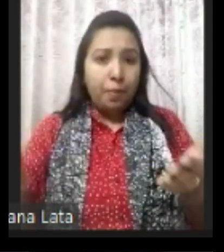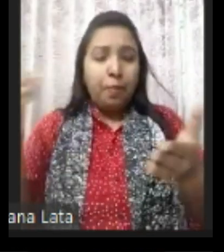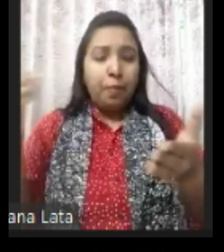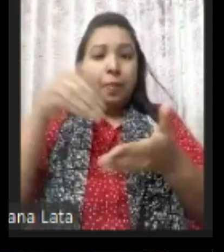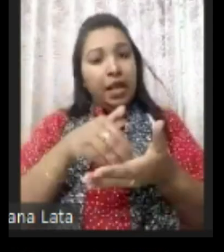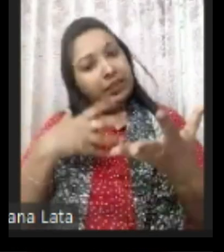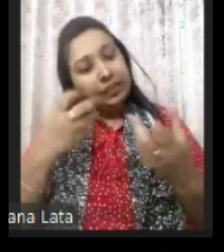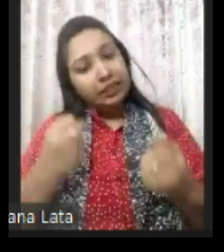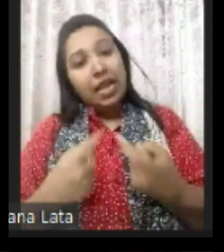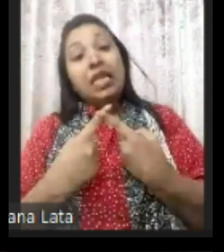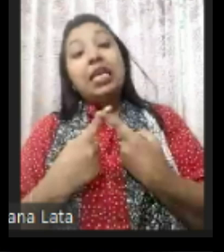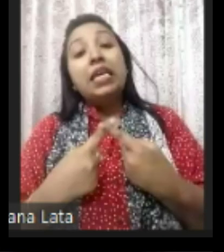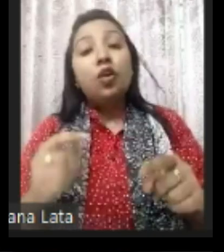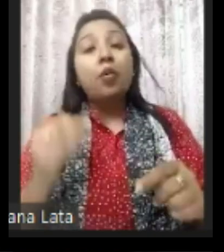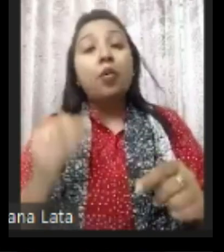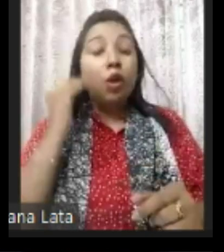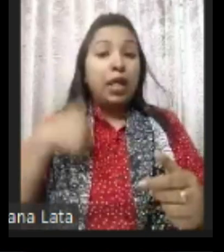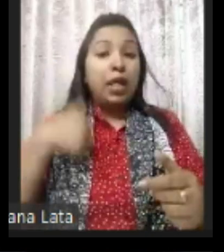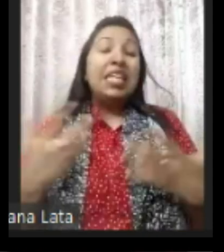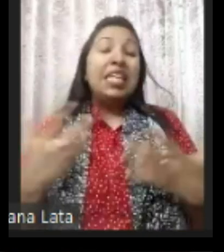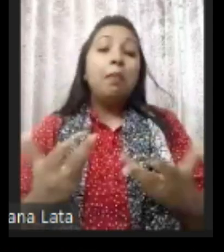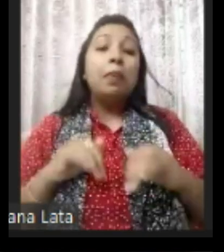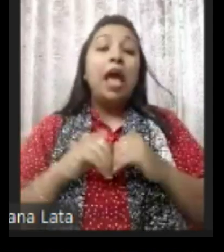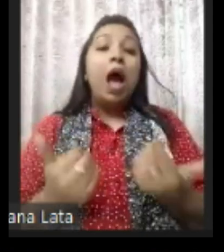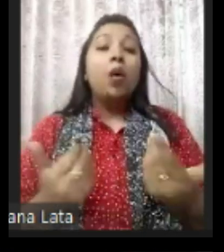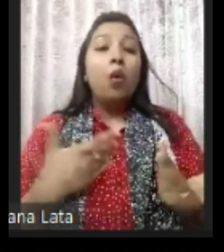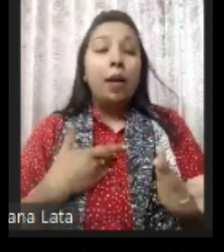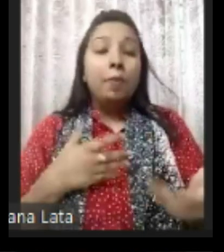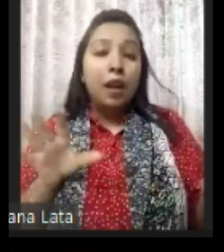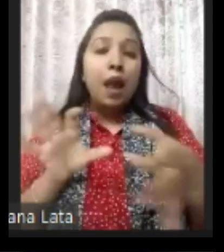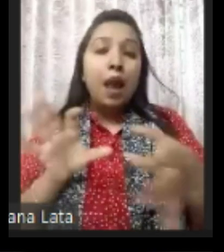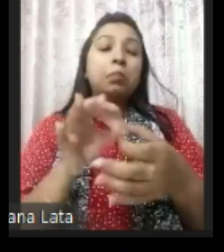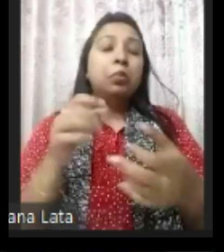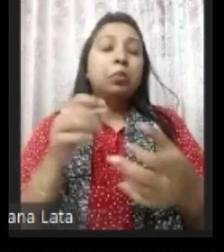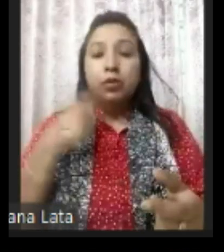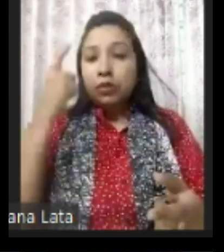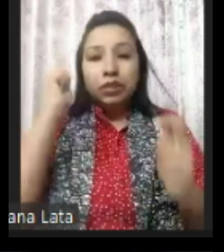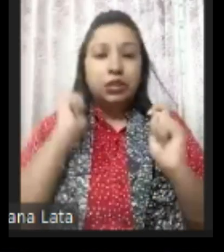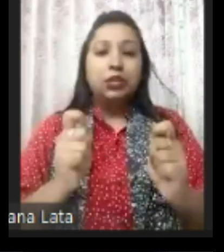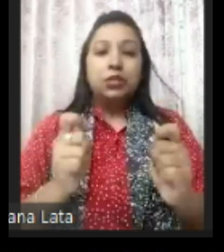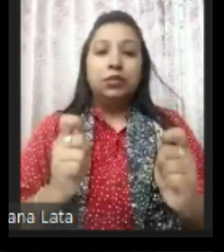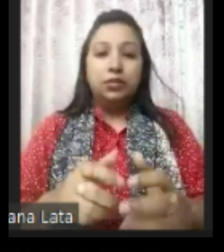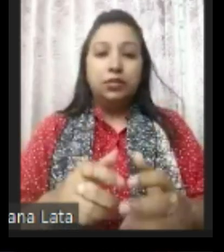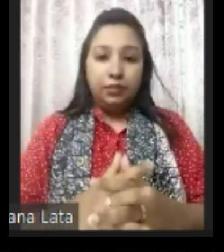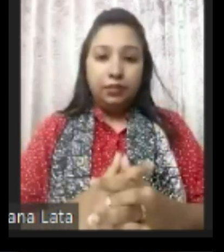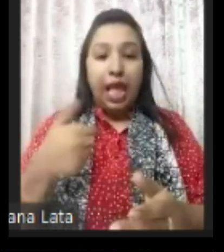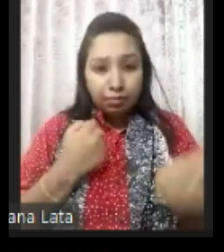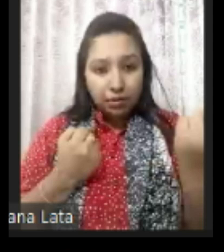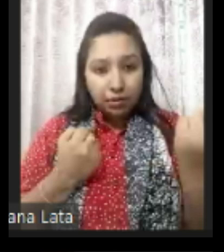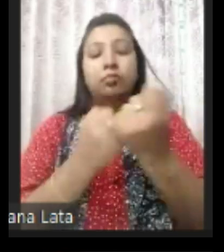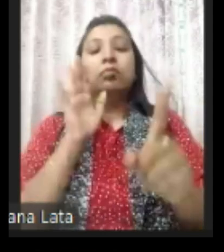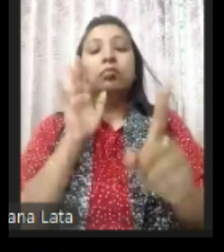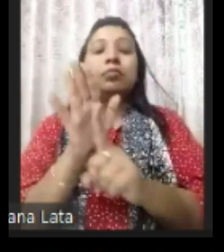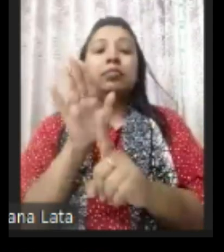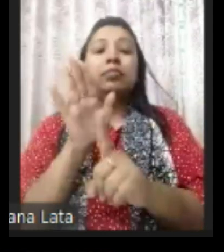intervention of assistive technology is really something that is important, and that is my area of work. Since I don't have much time, I won't be able